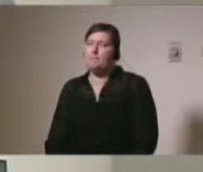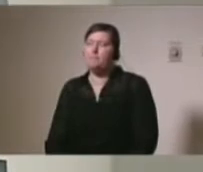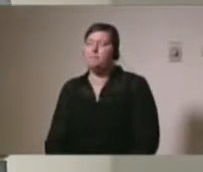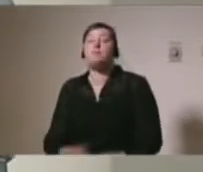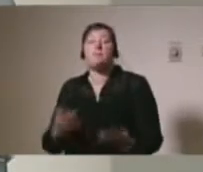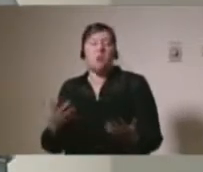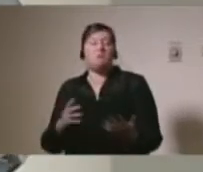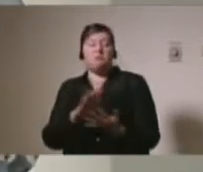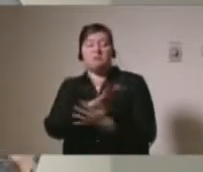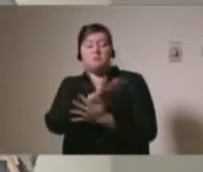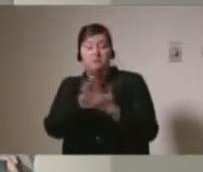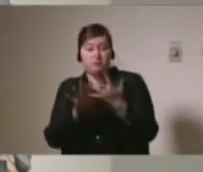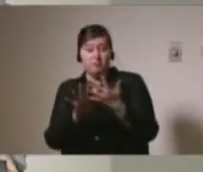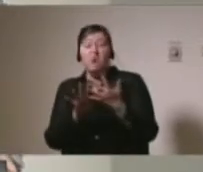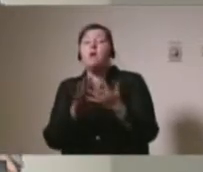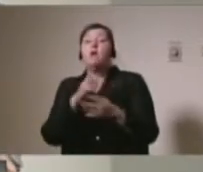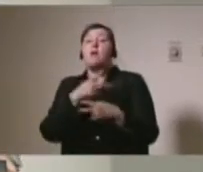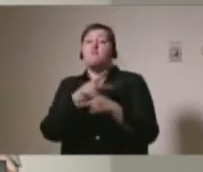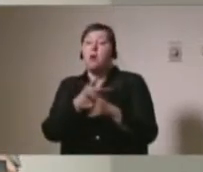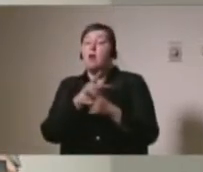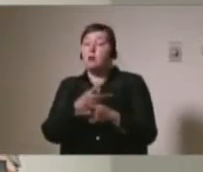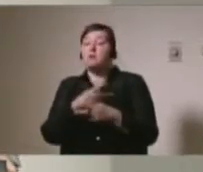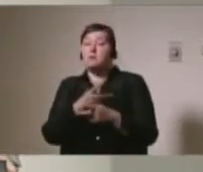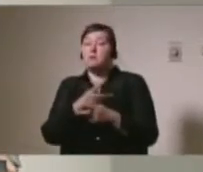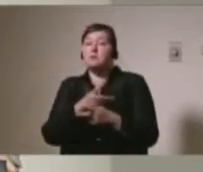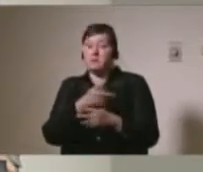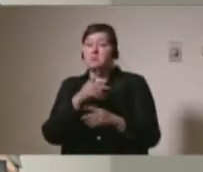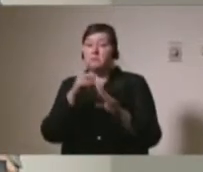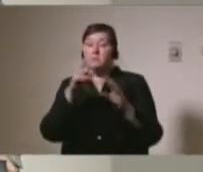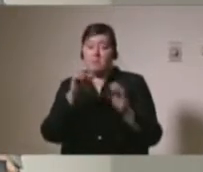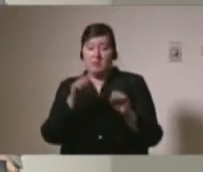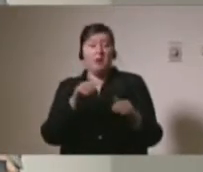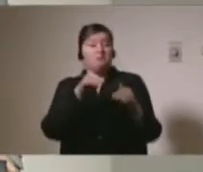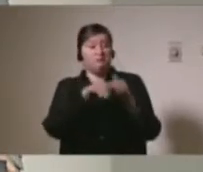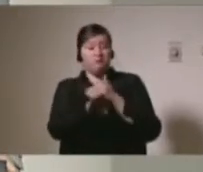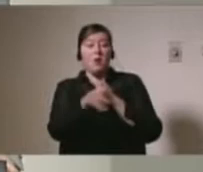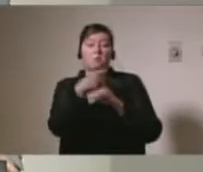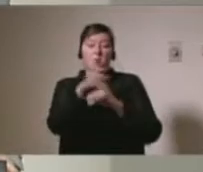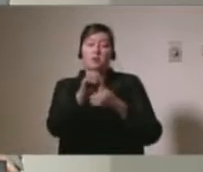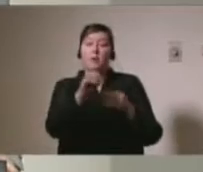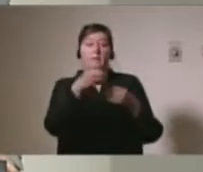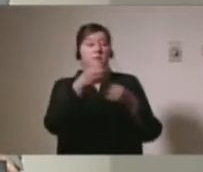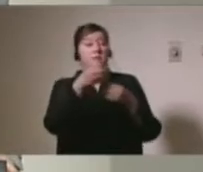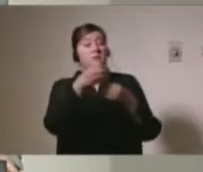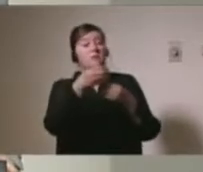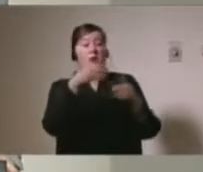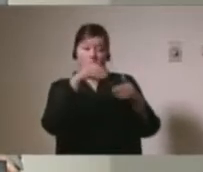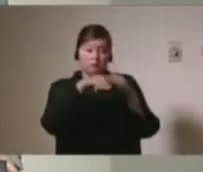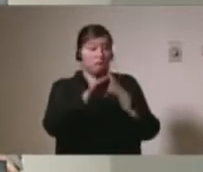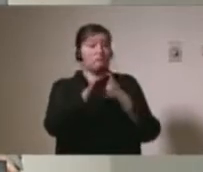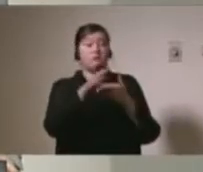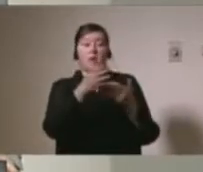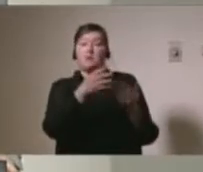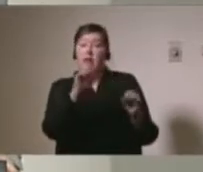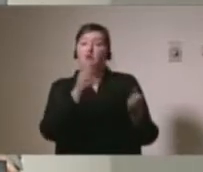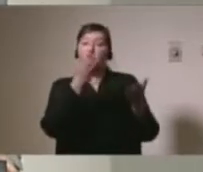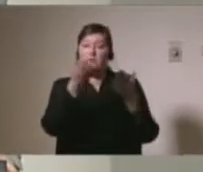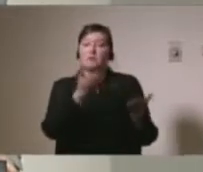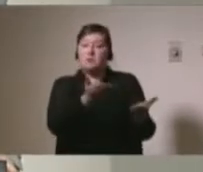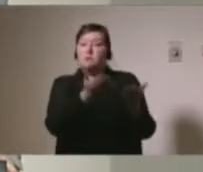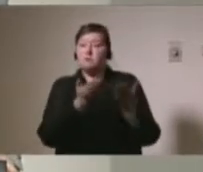so all these products are offered in Italian Post retail network, a large infrastructure made up